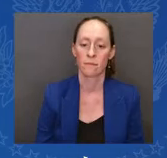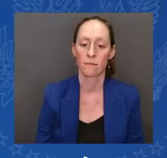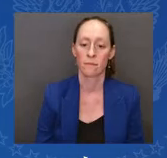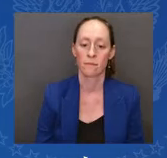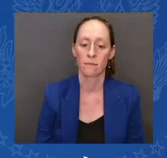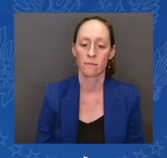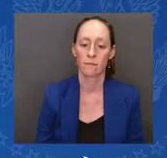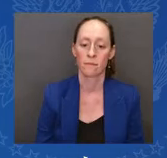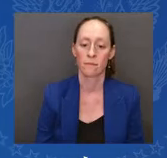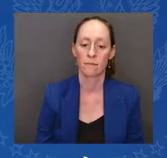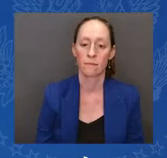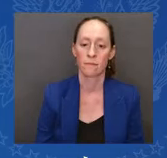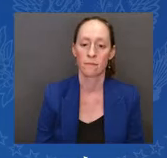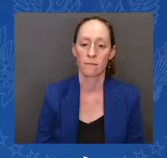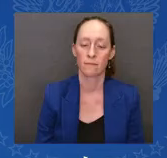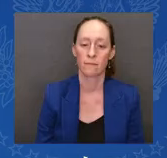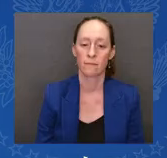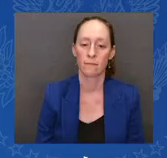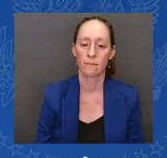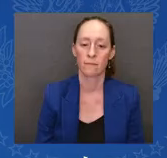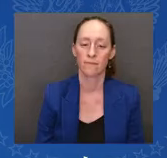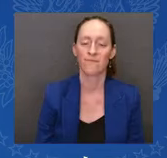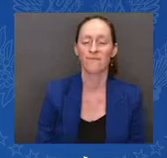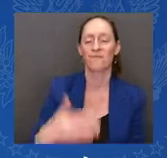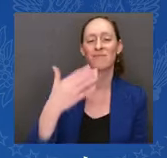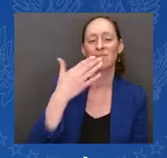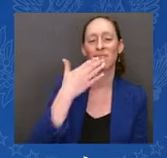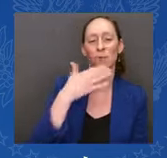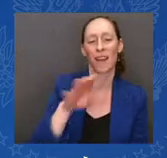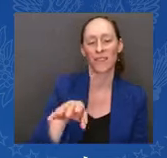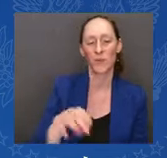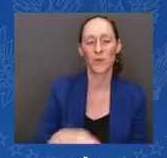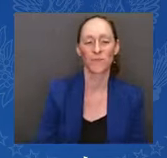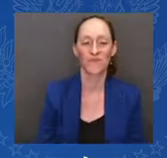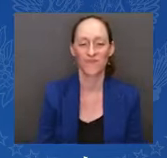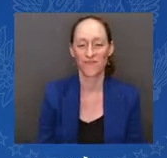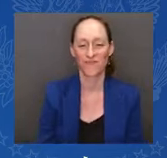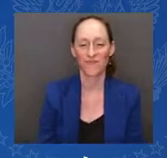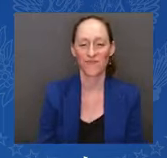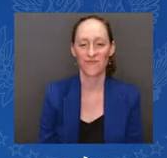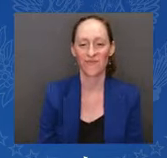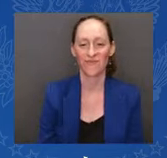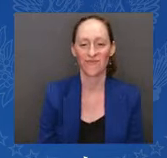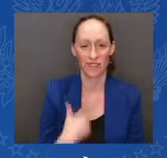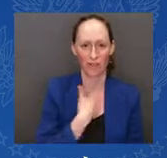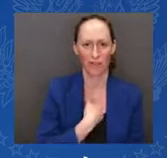Good afternoon, folks. Sorry to keep you waiting a few minutes.